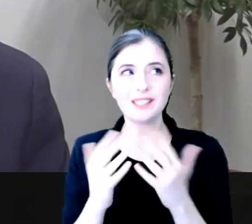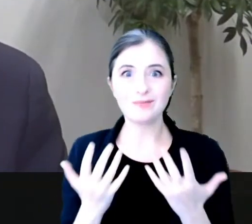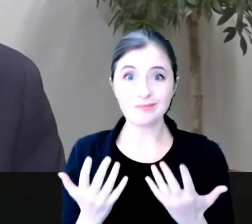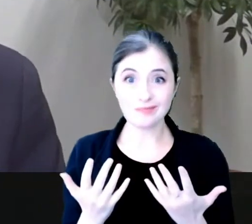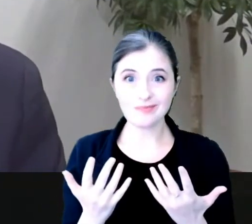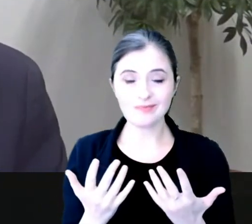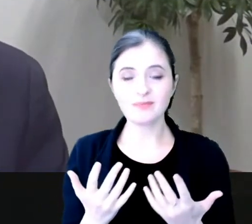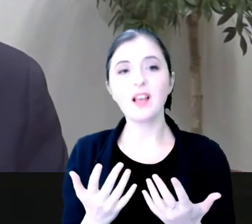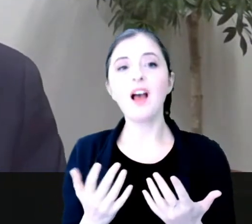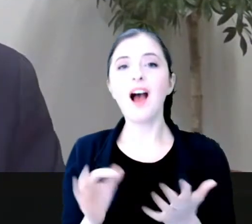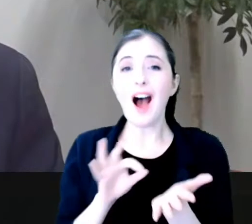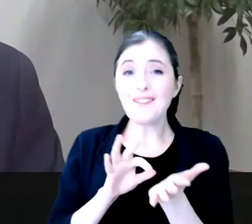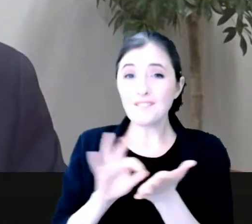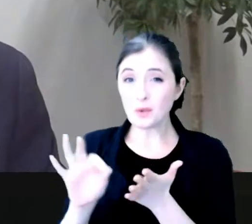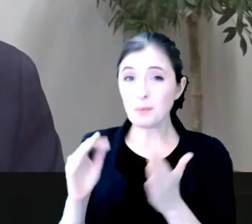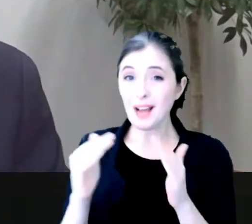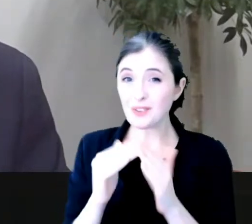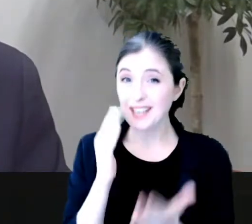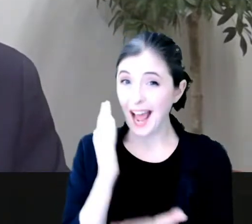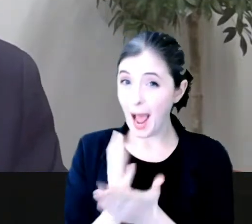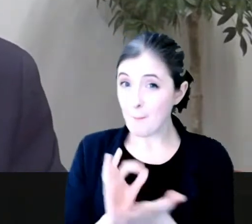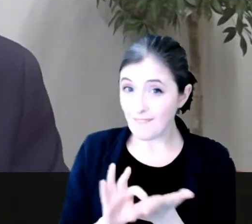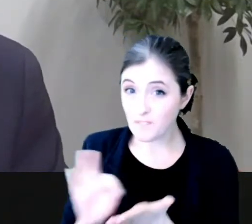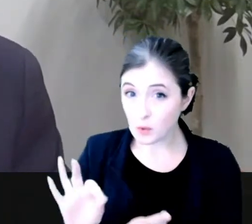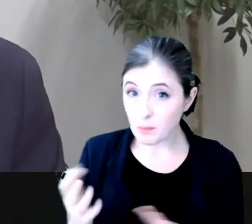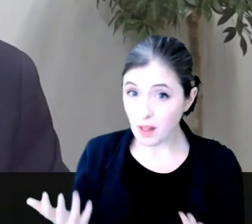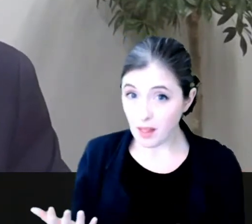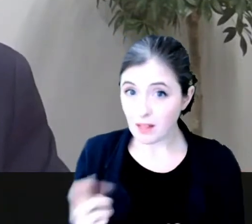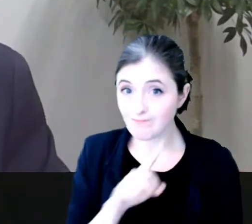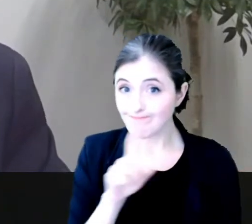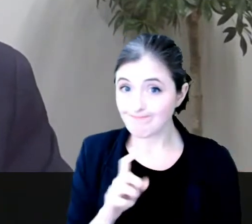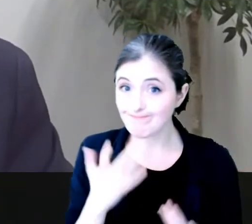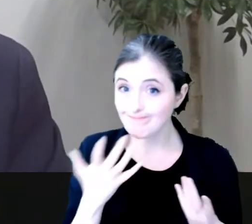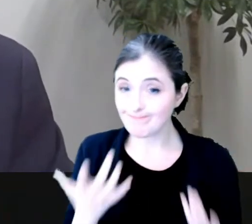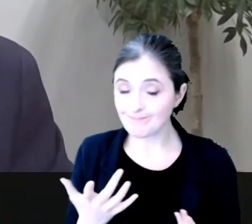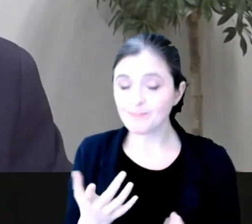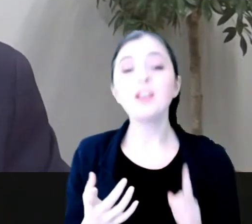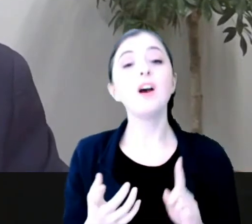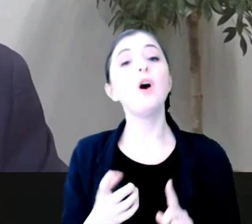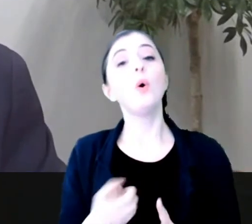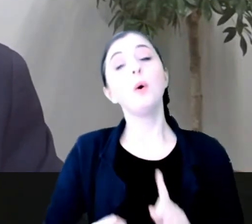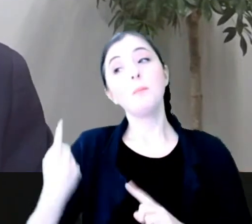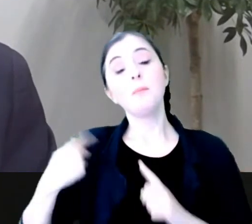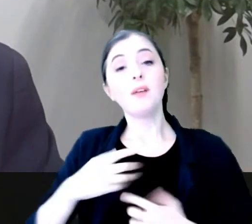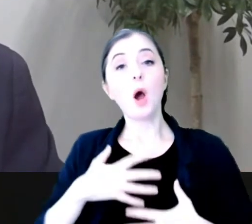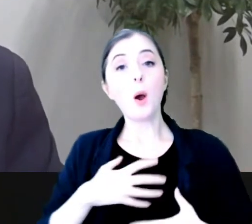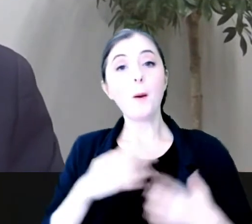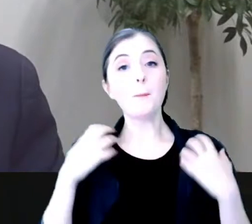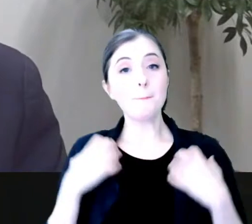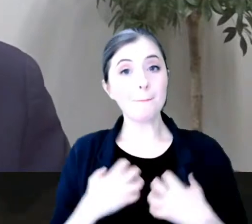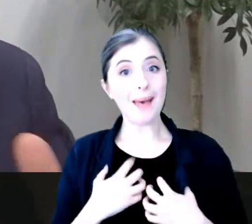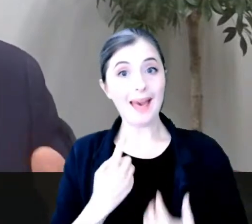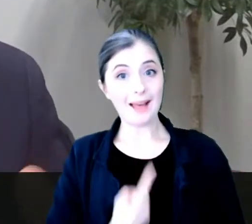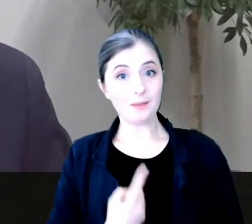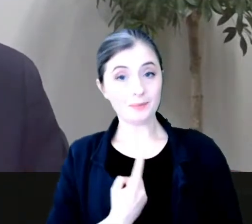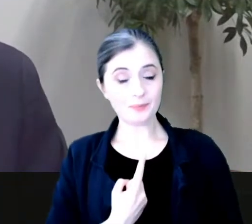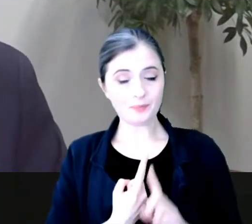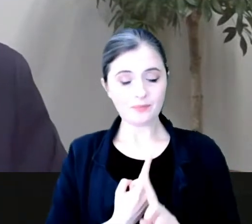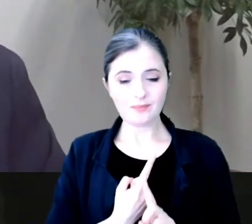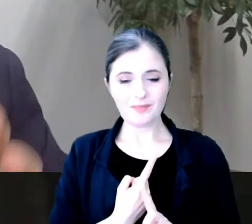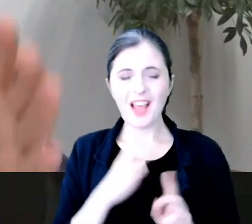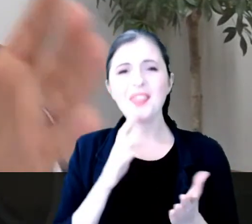called affordable housing is really affordable. And that's because when I became mayor, the definition of an affordable house was one of 2